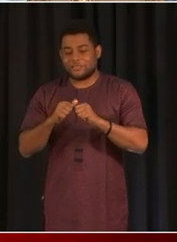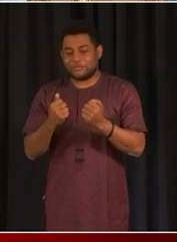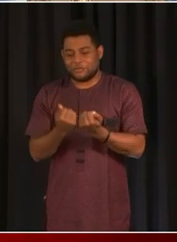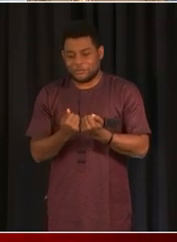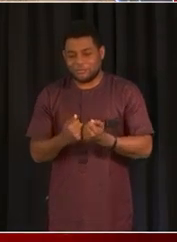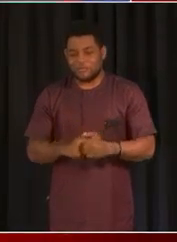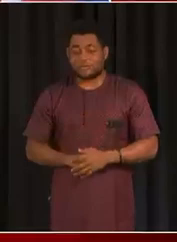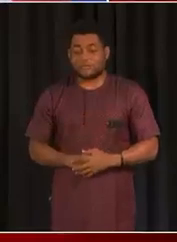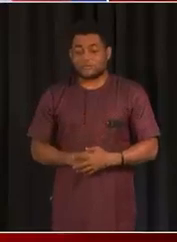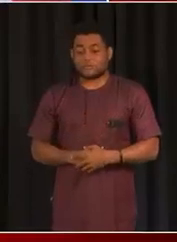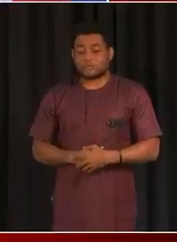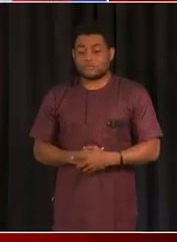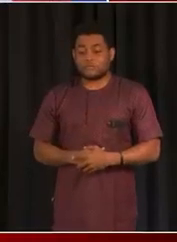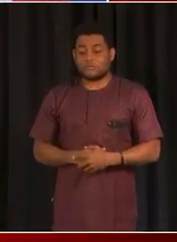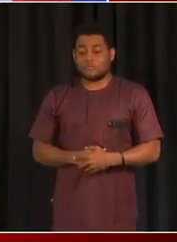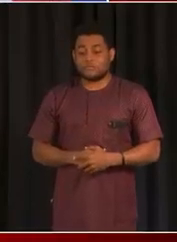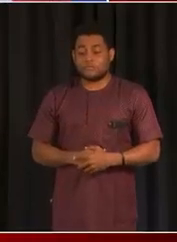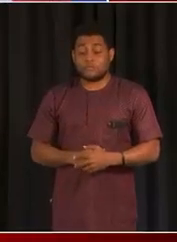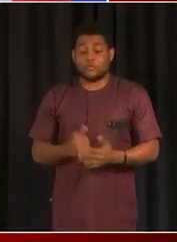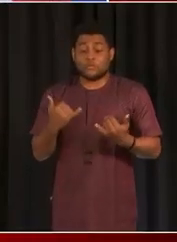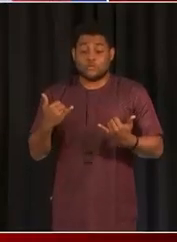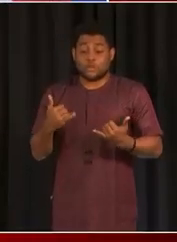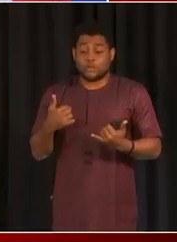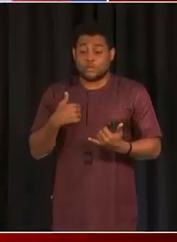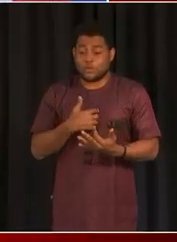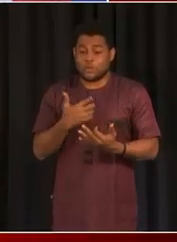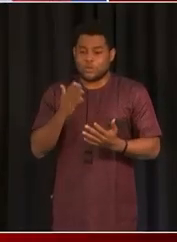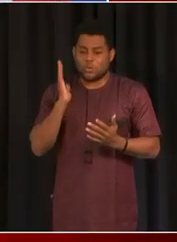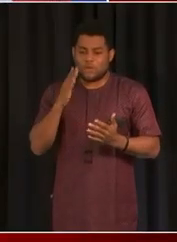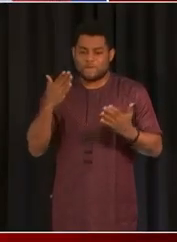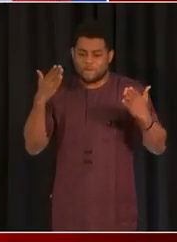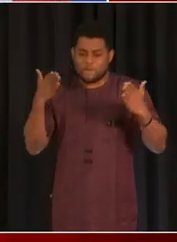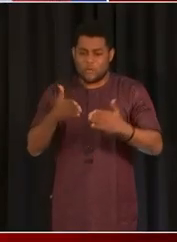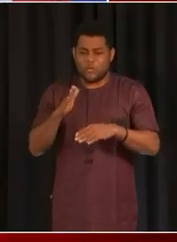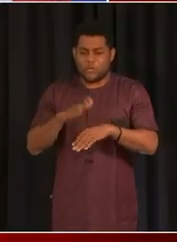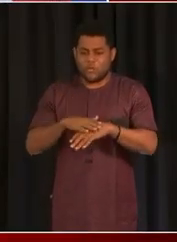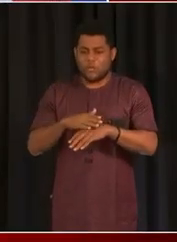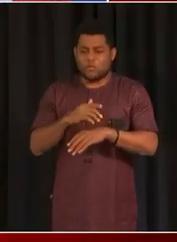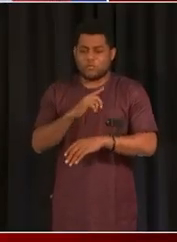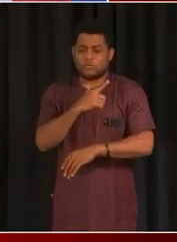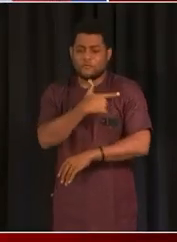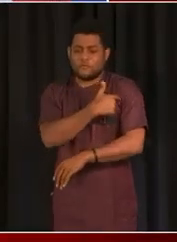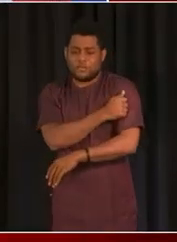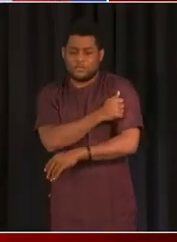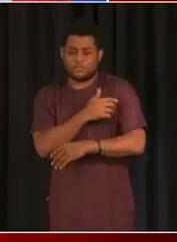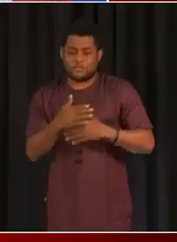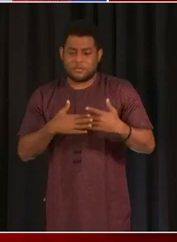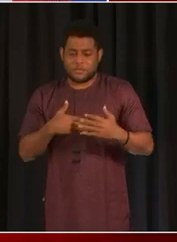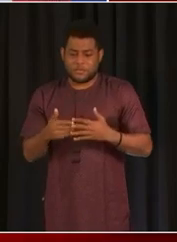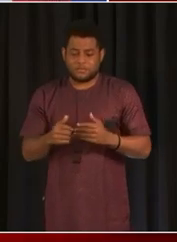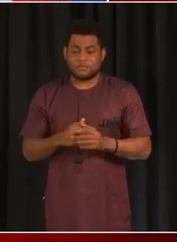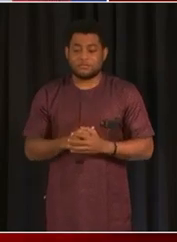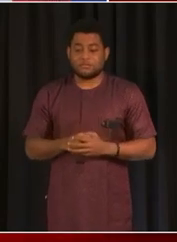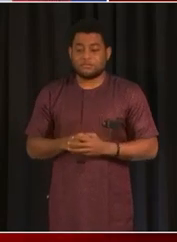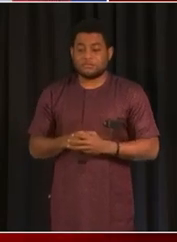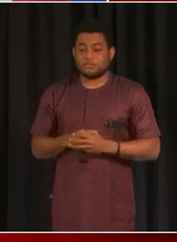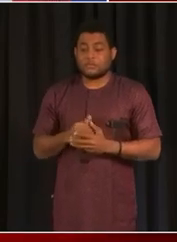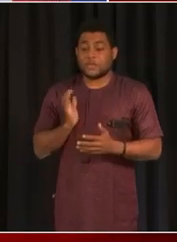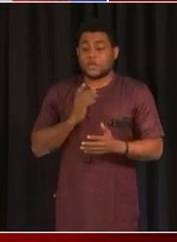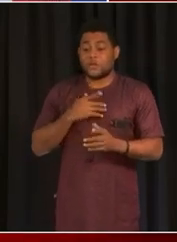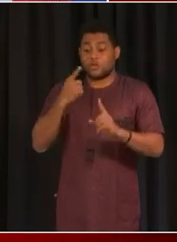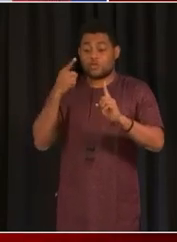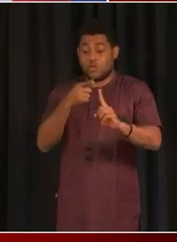will continue to focus on vaccine, and our main takeaway continues to be if